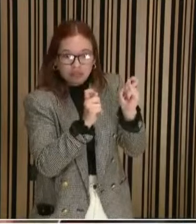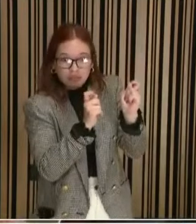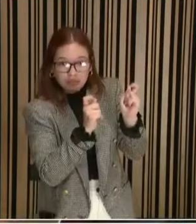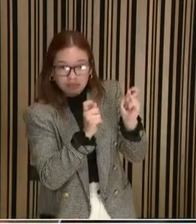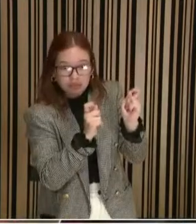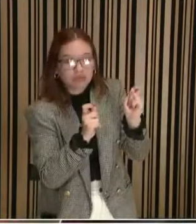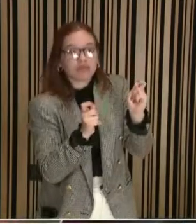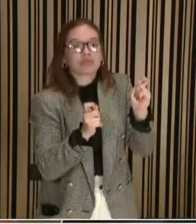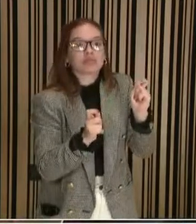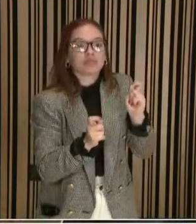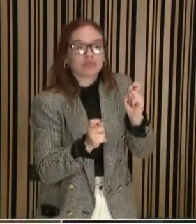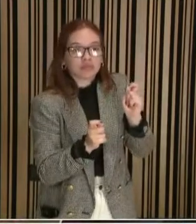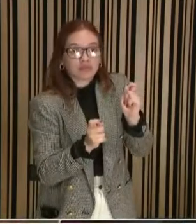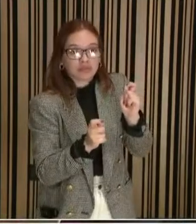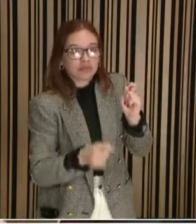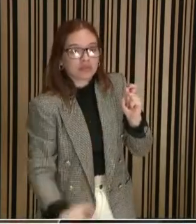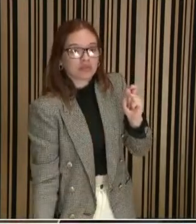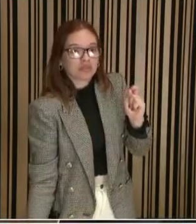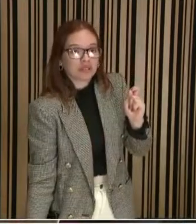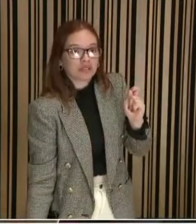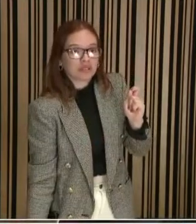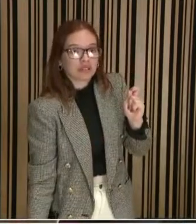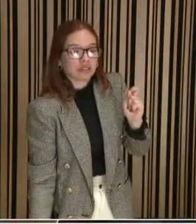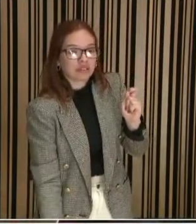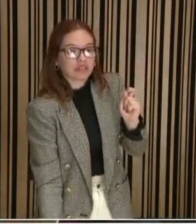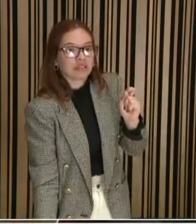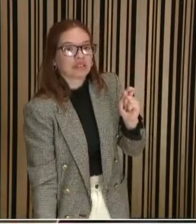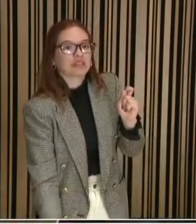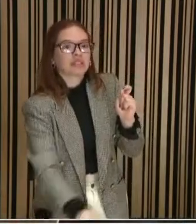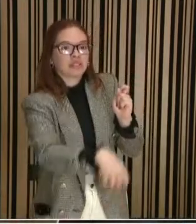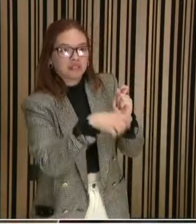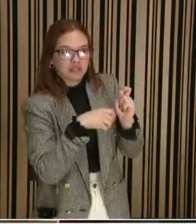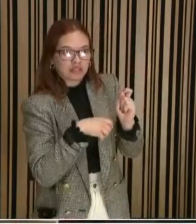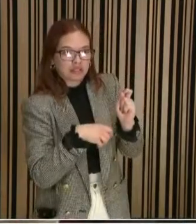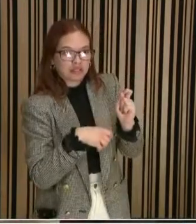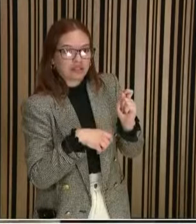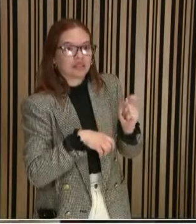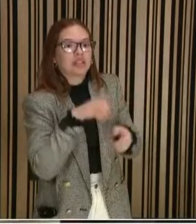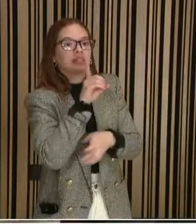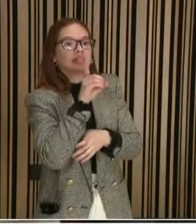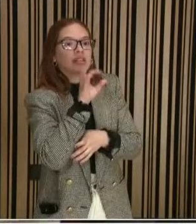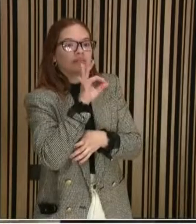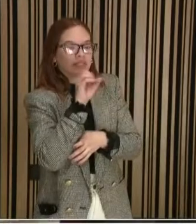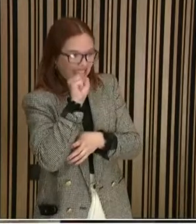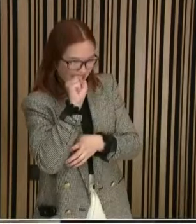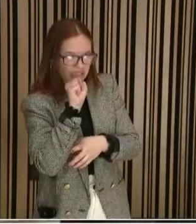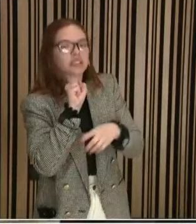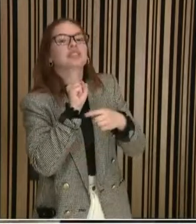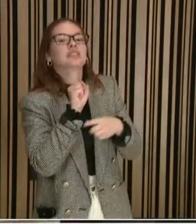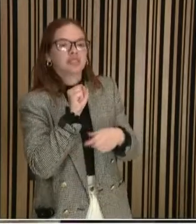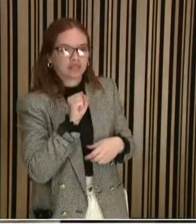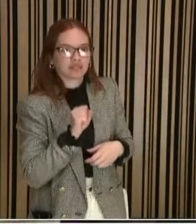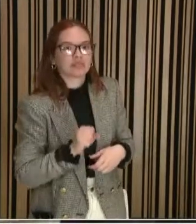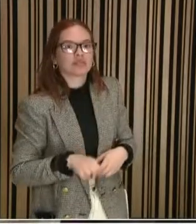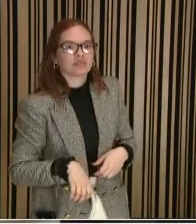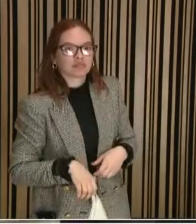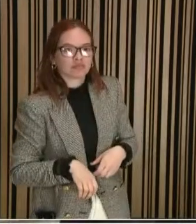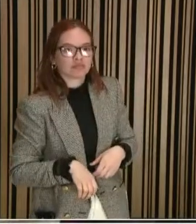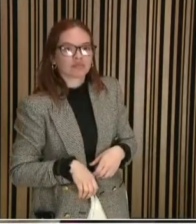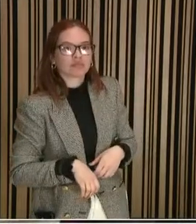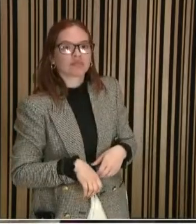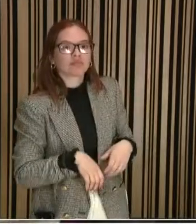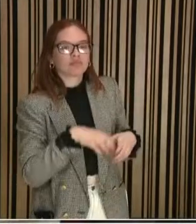I think I would frame these changes as allowing DFS to focus on their core work and getting back to accreditation for the scientific